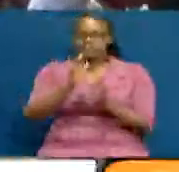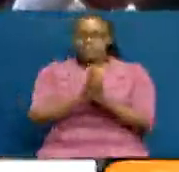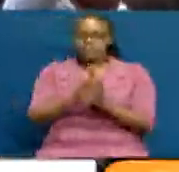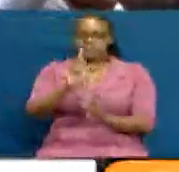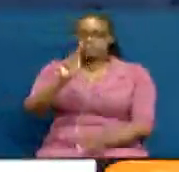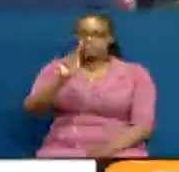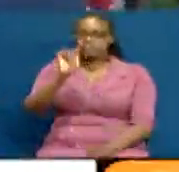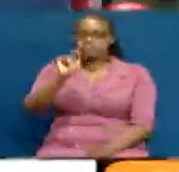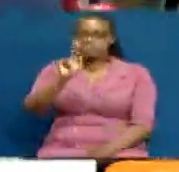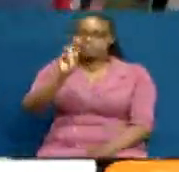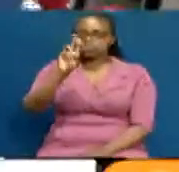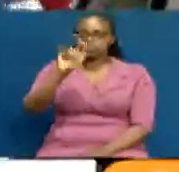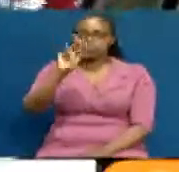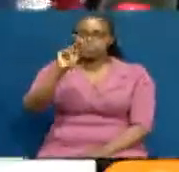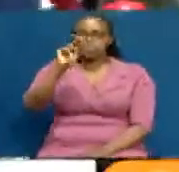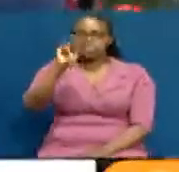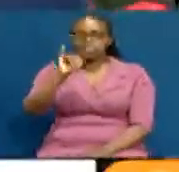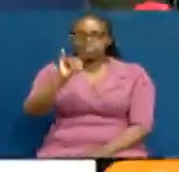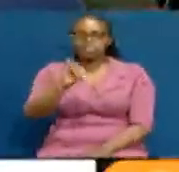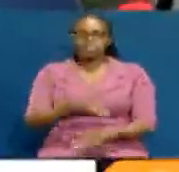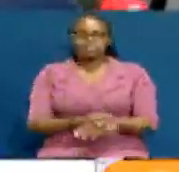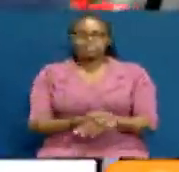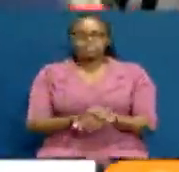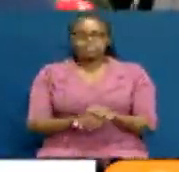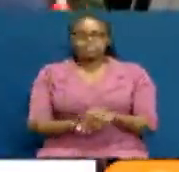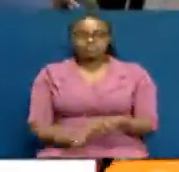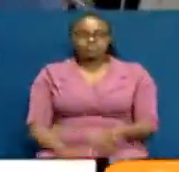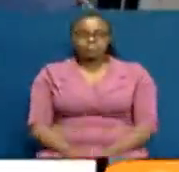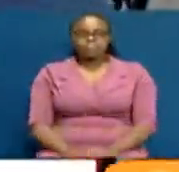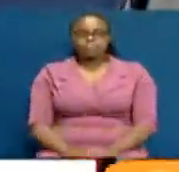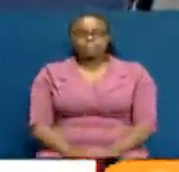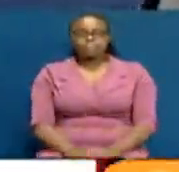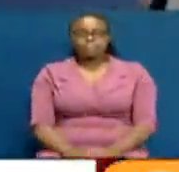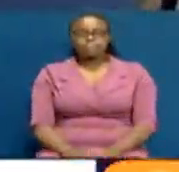Tumaini. Martin Munene, Citizen TV.